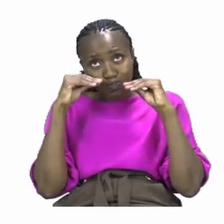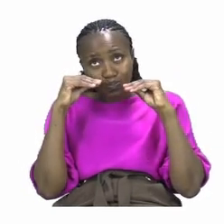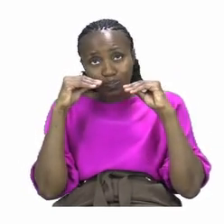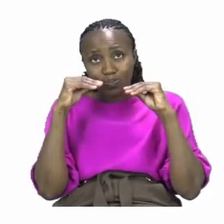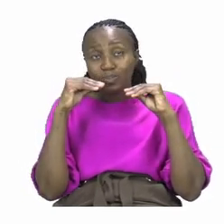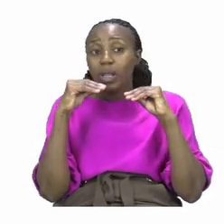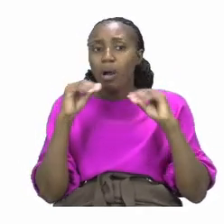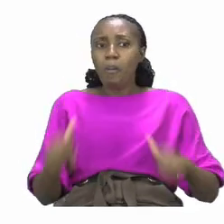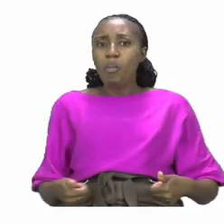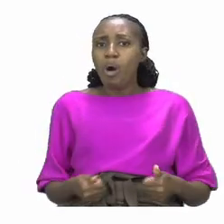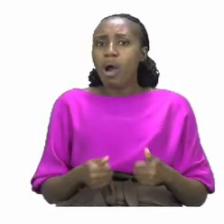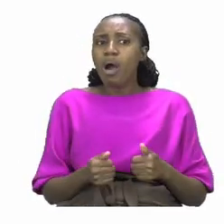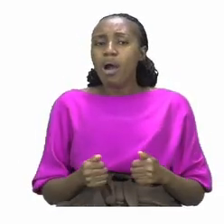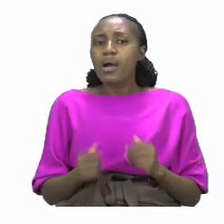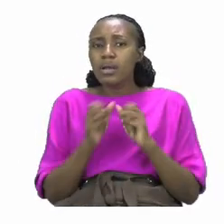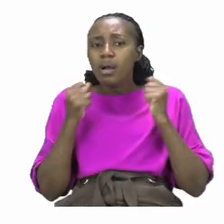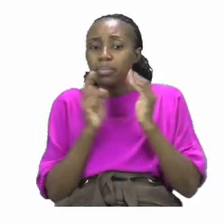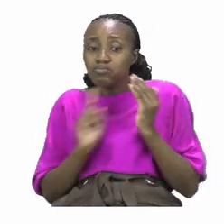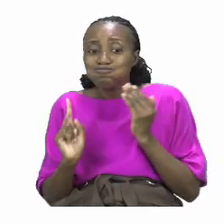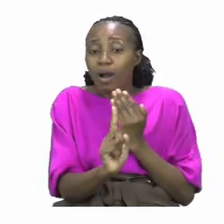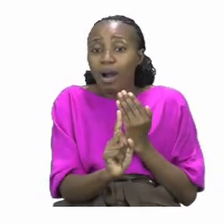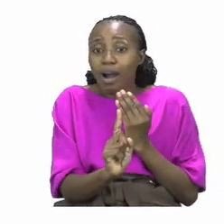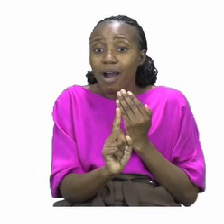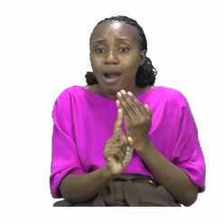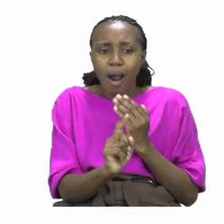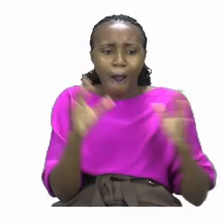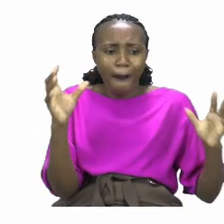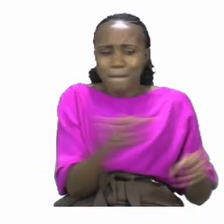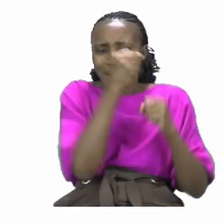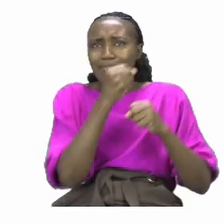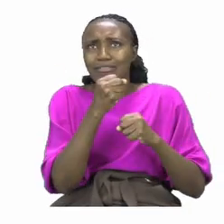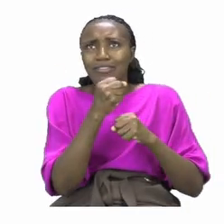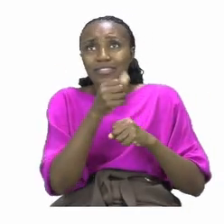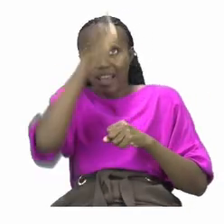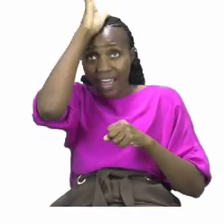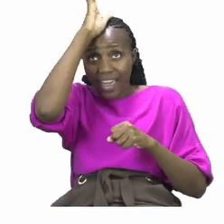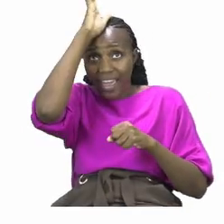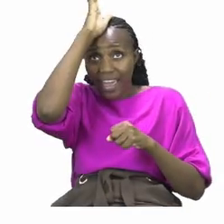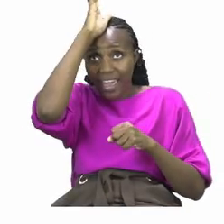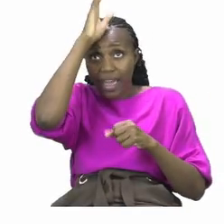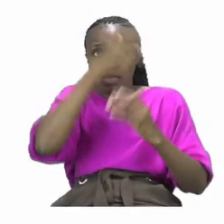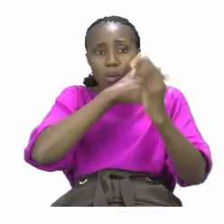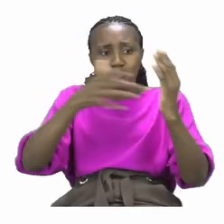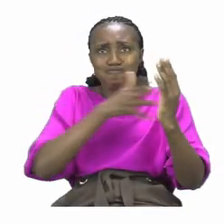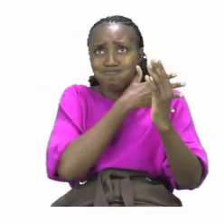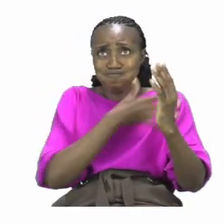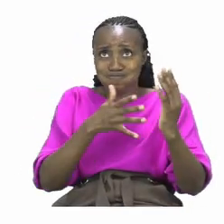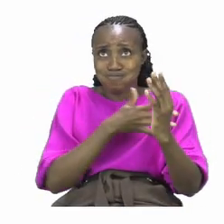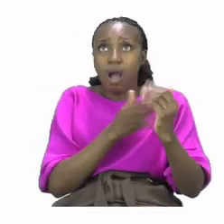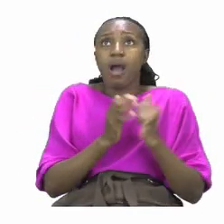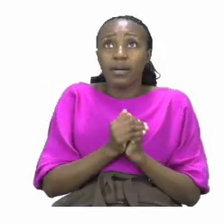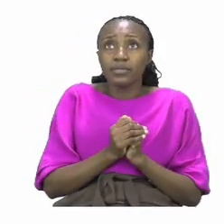Jack jumped out of the cupboard. He took the hen and the harp. Suddenly, the harp